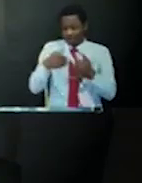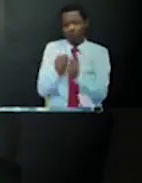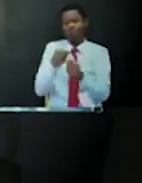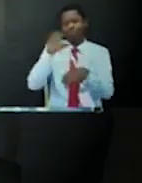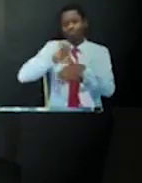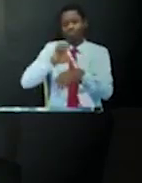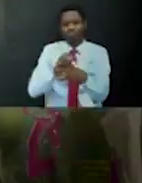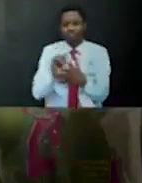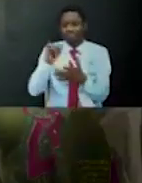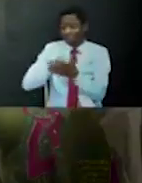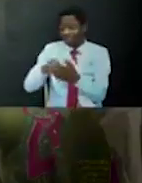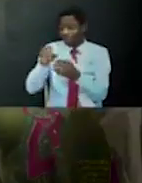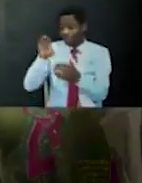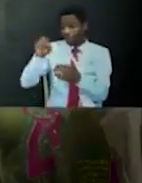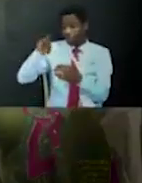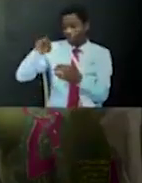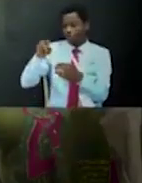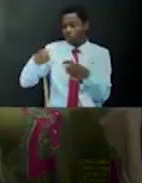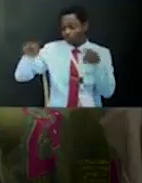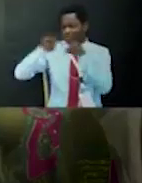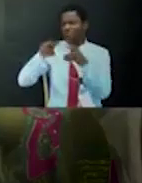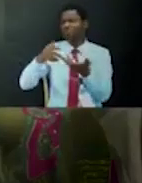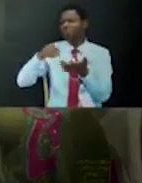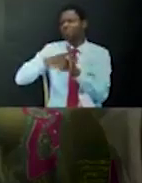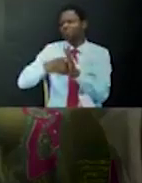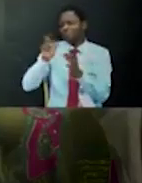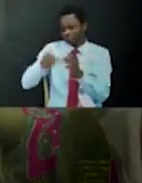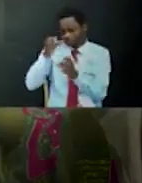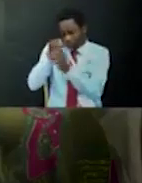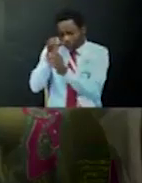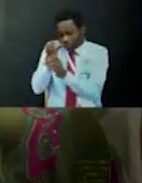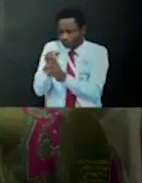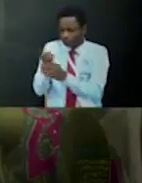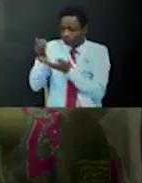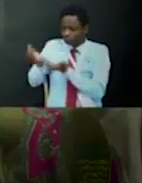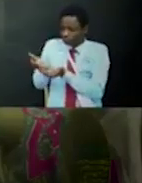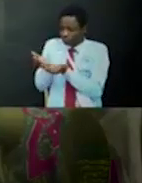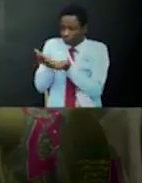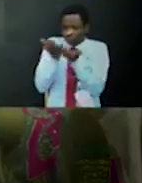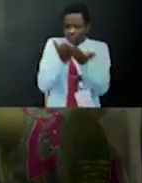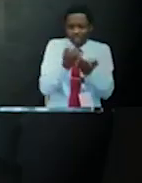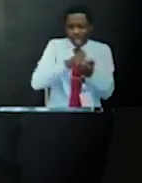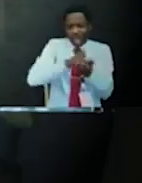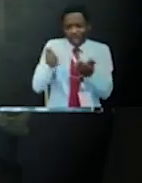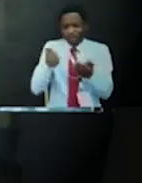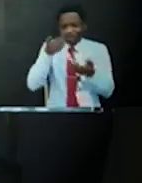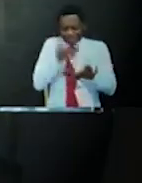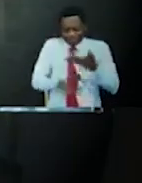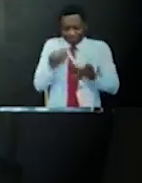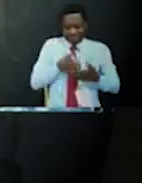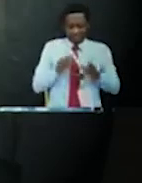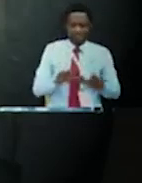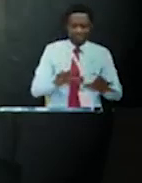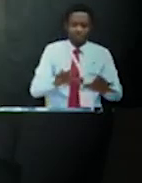these core values, they have to be carefully handed over. Otherwise, there will come another generation who do not